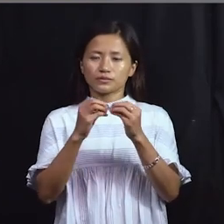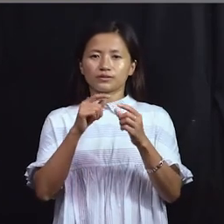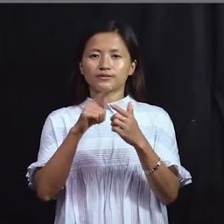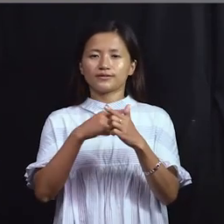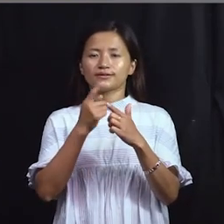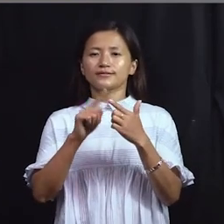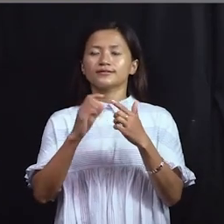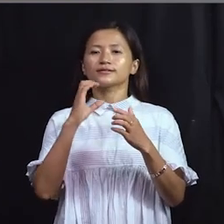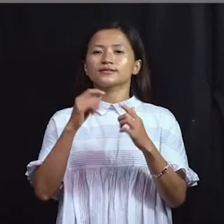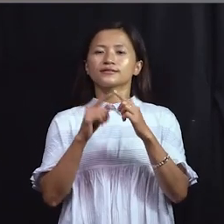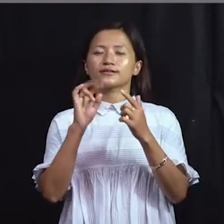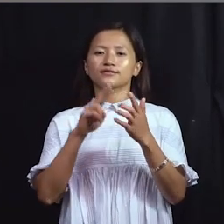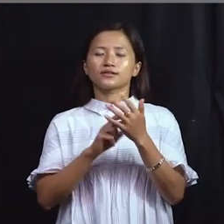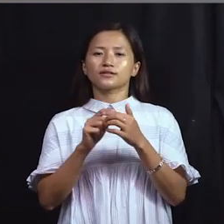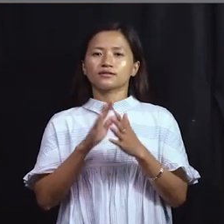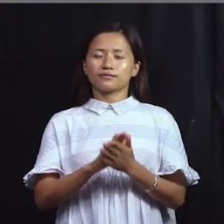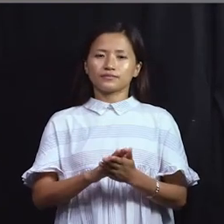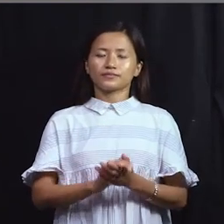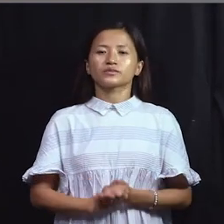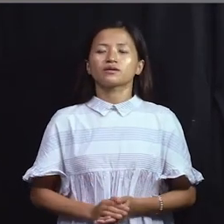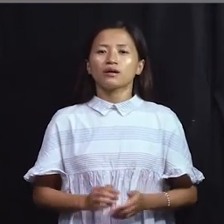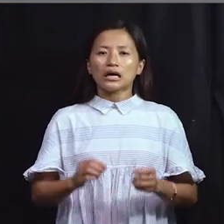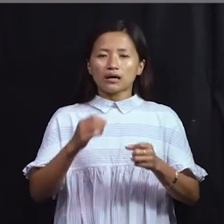government level also.